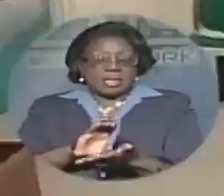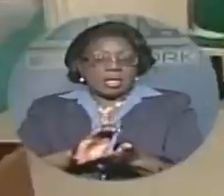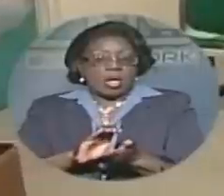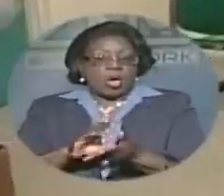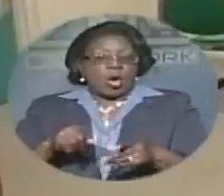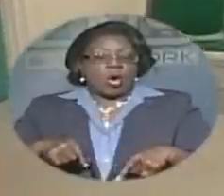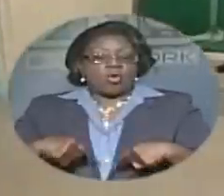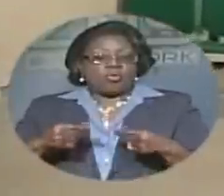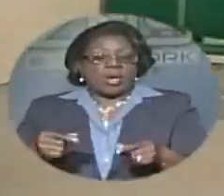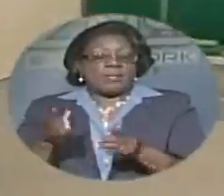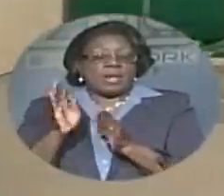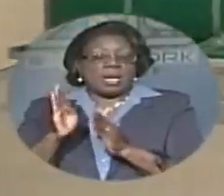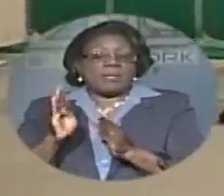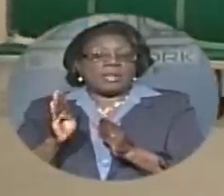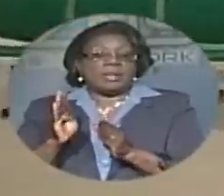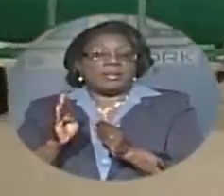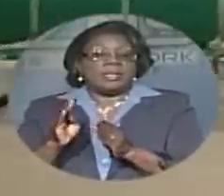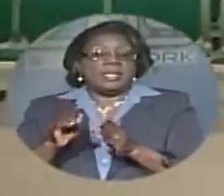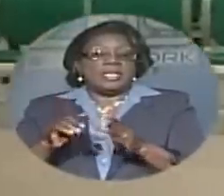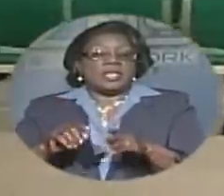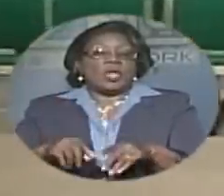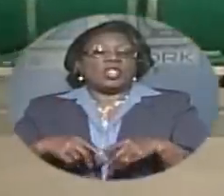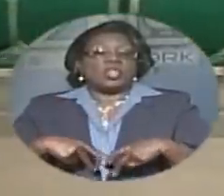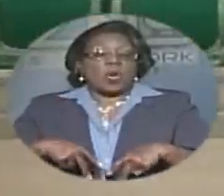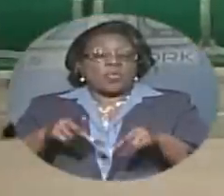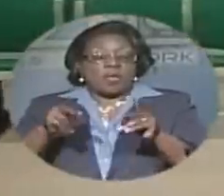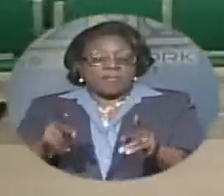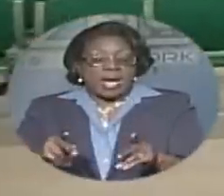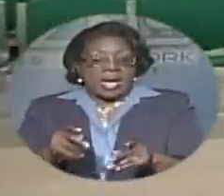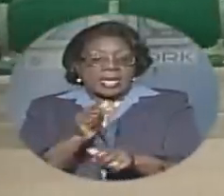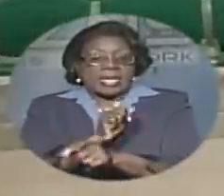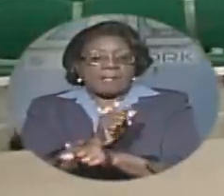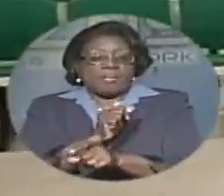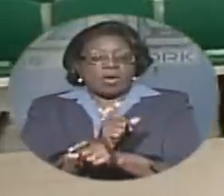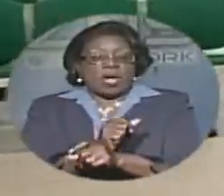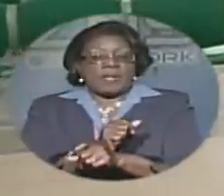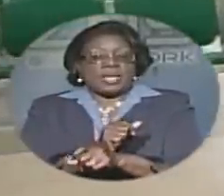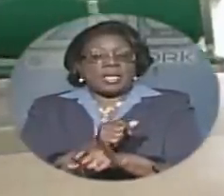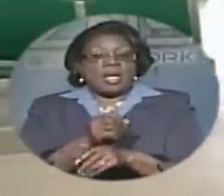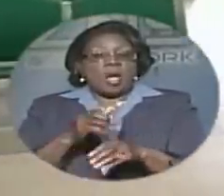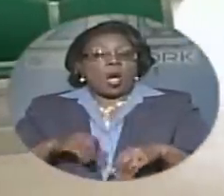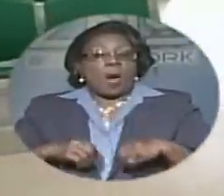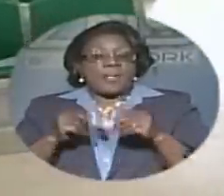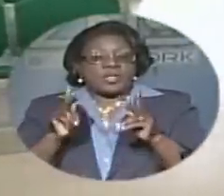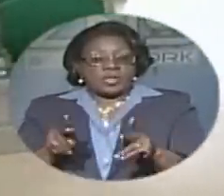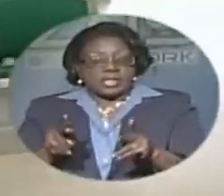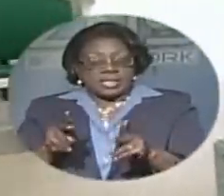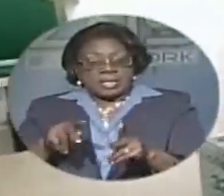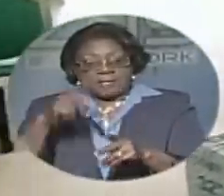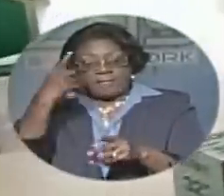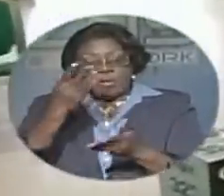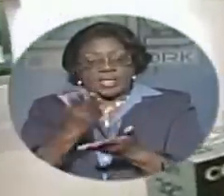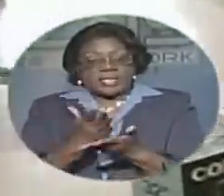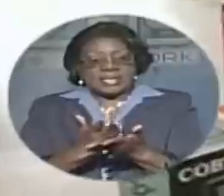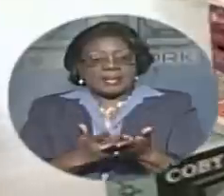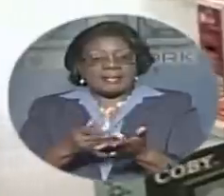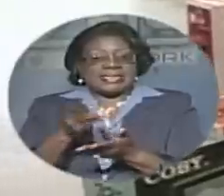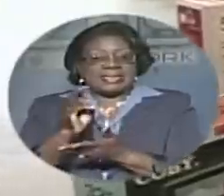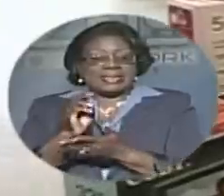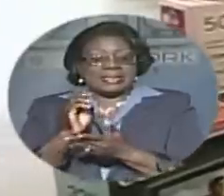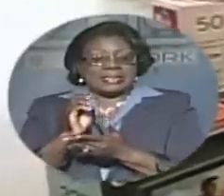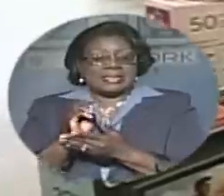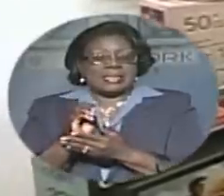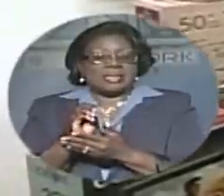says the expansion is also providing employment opportunities. He says some 69 Bahamians have been recruited for the RAND